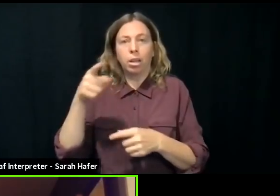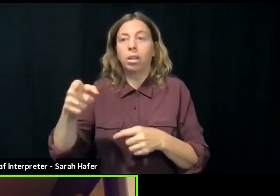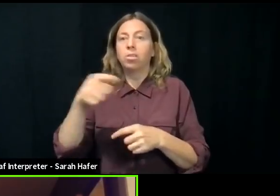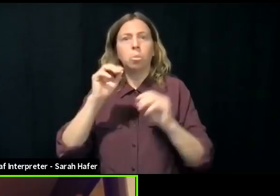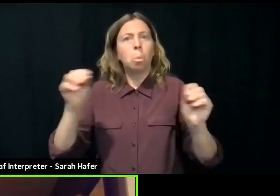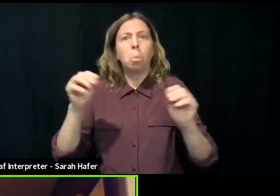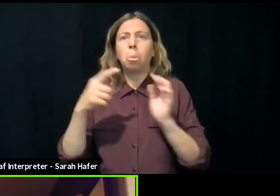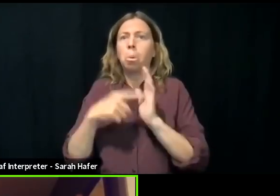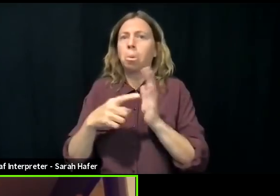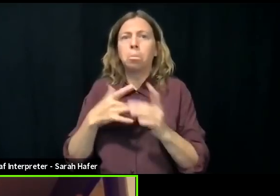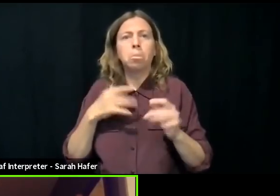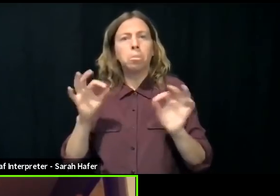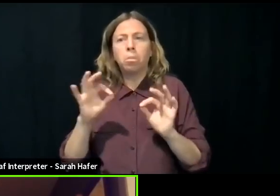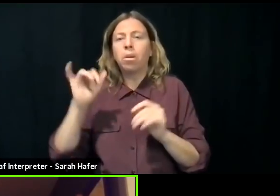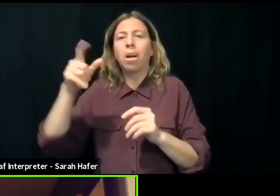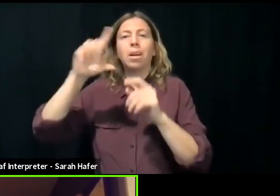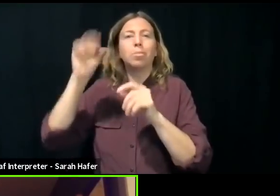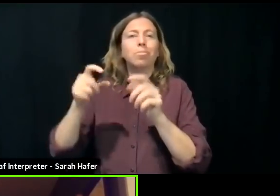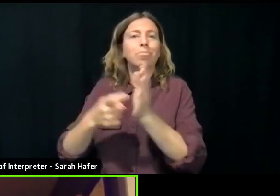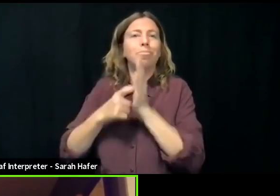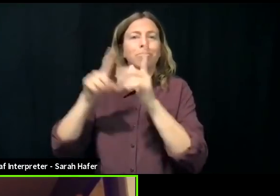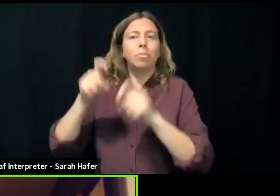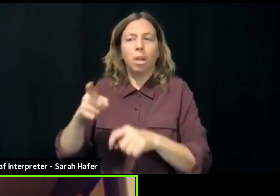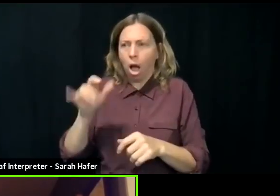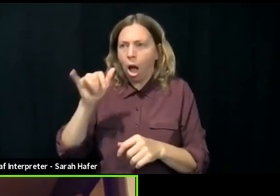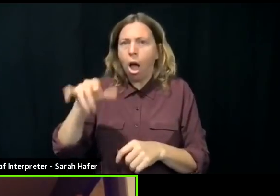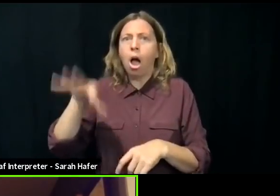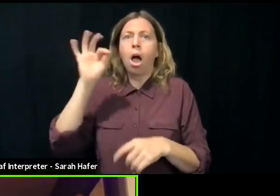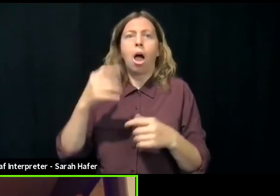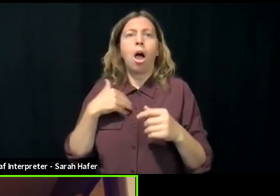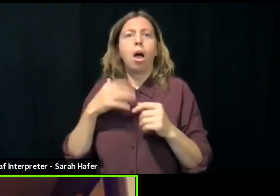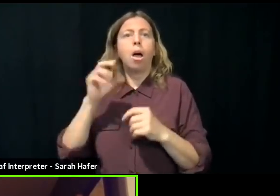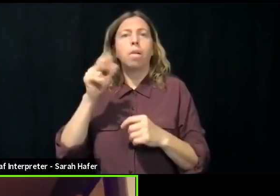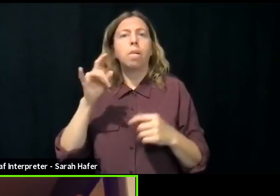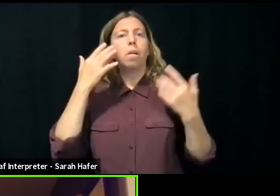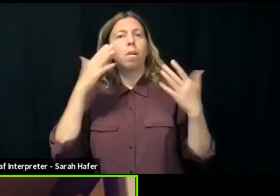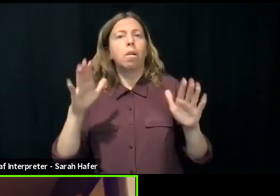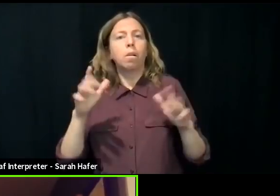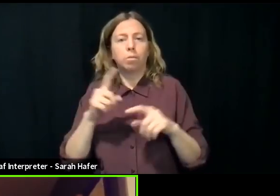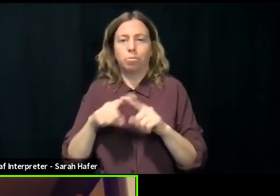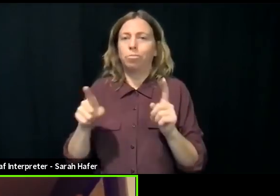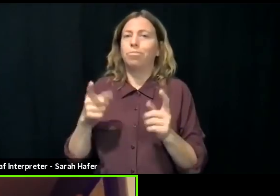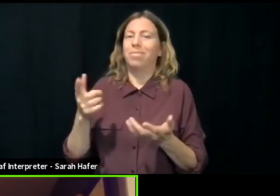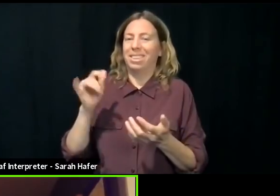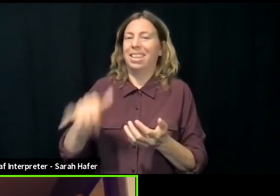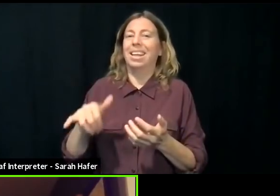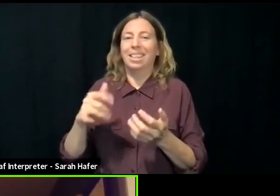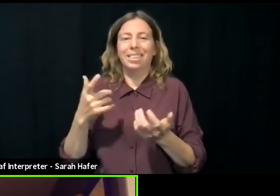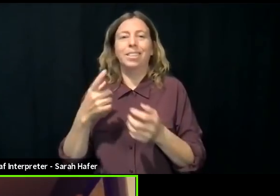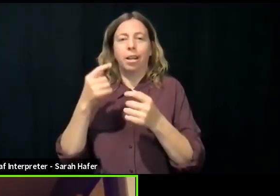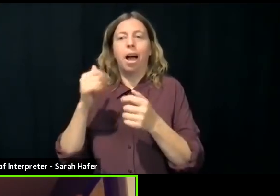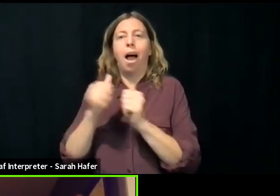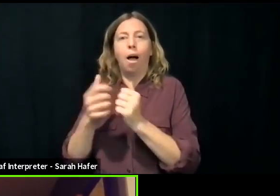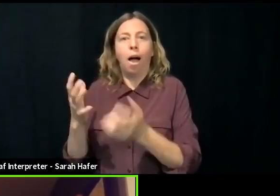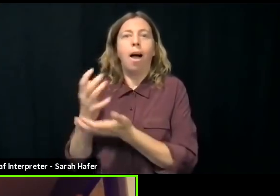all of them. But certainly what we know about the vaccine is it offers great protection and you should get it if you haven't already.